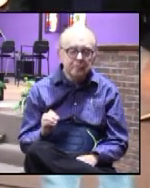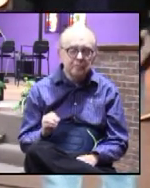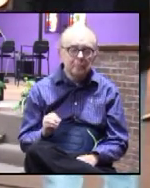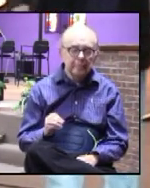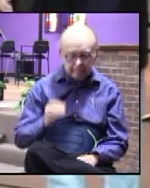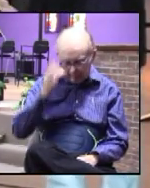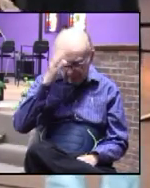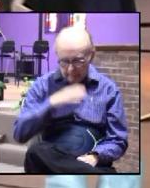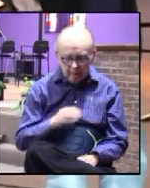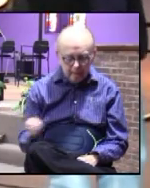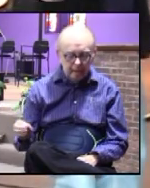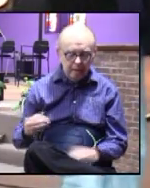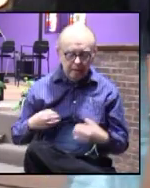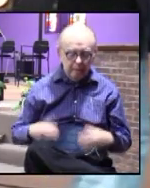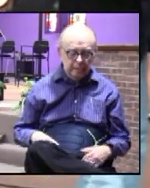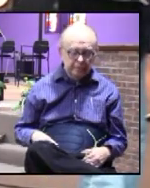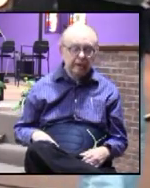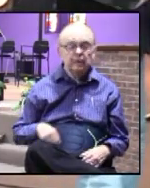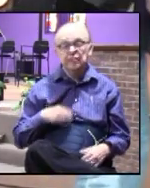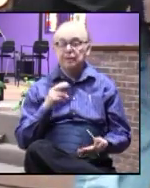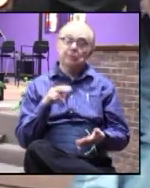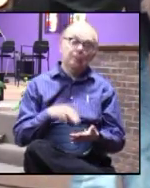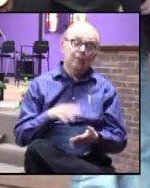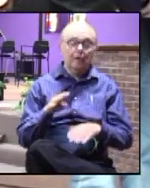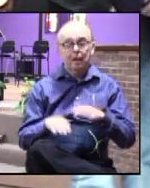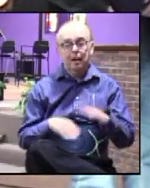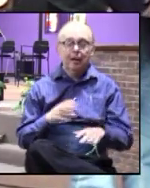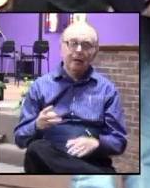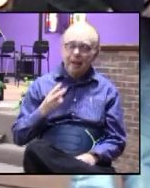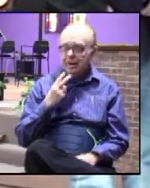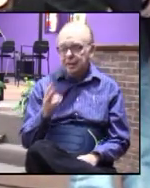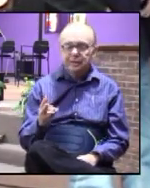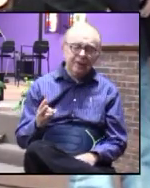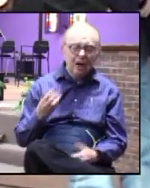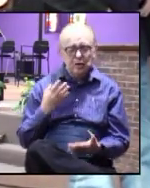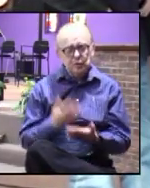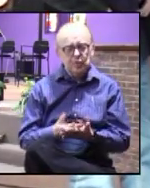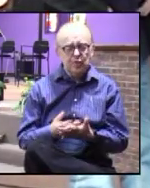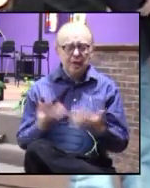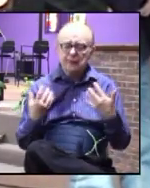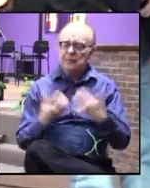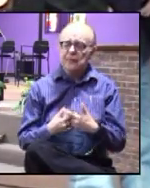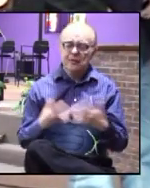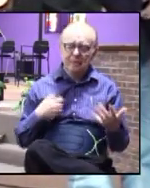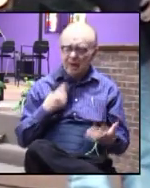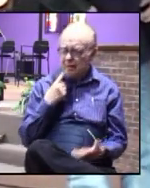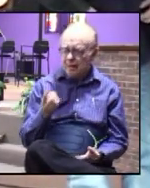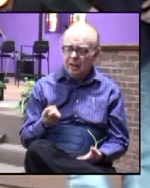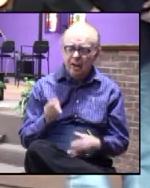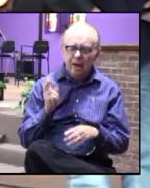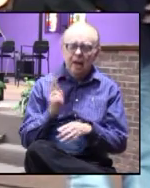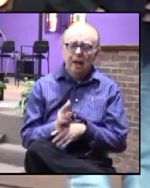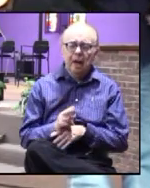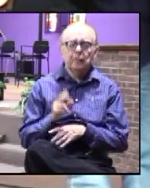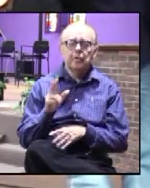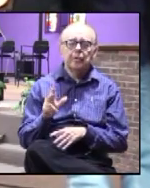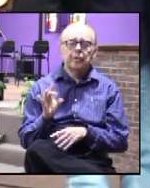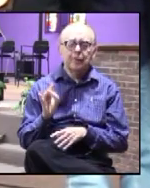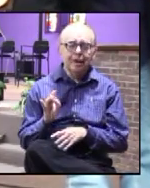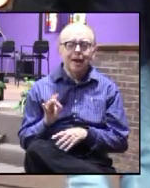put those on and he just pranced around. See how well they fit? I told you I wear a